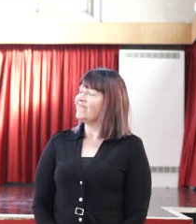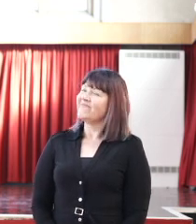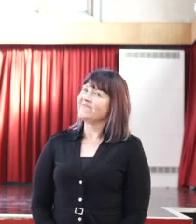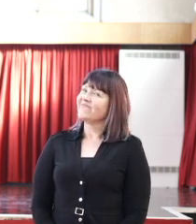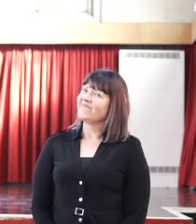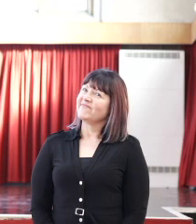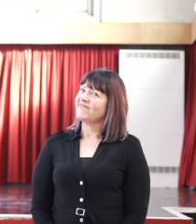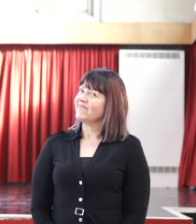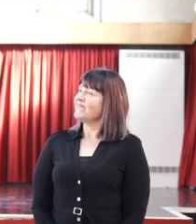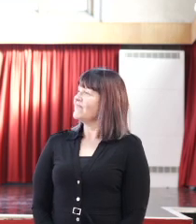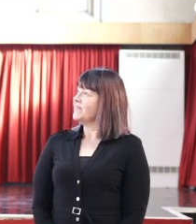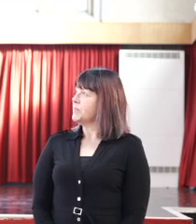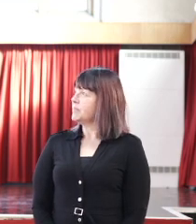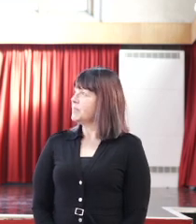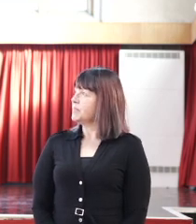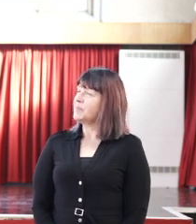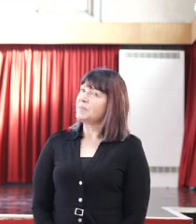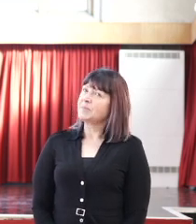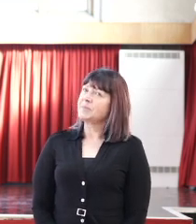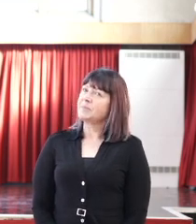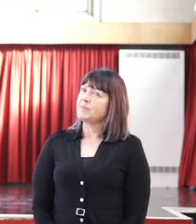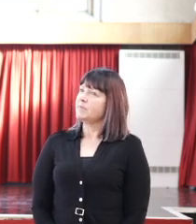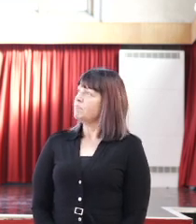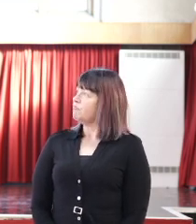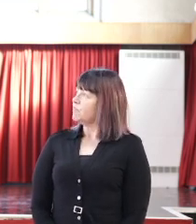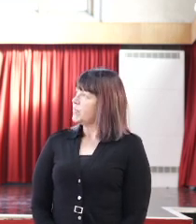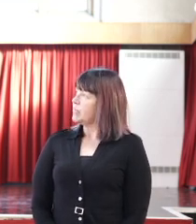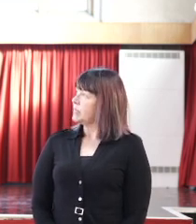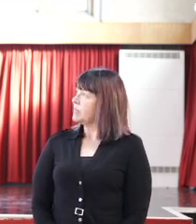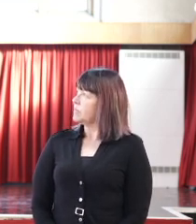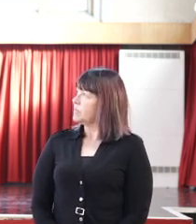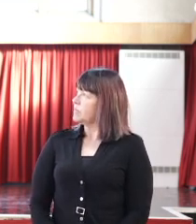Sometimes my partner, who has a cochlear implant,